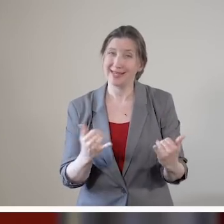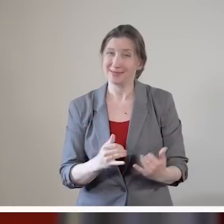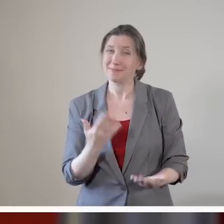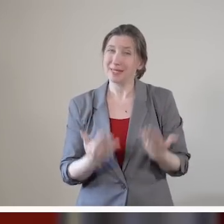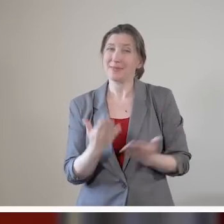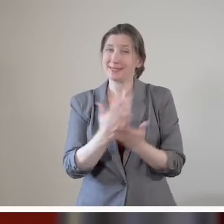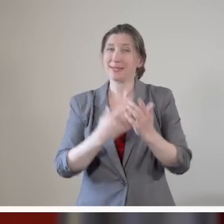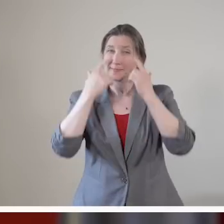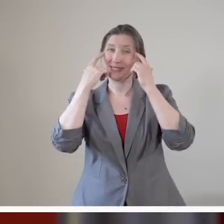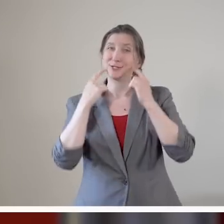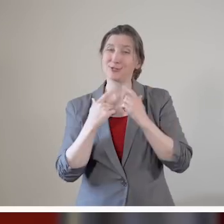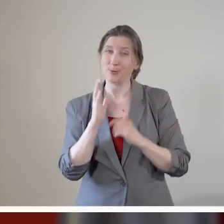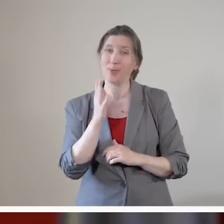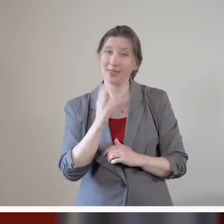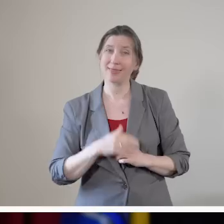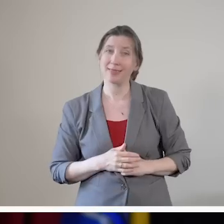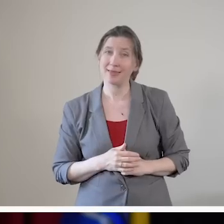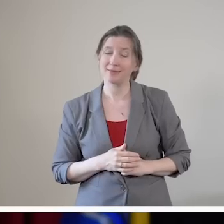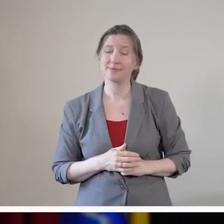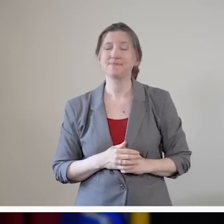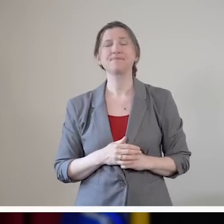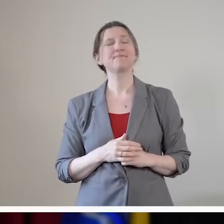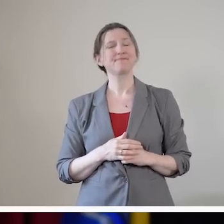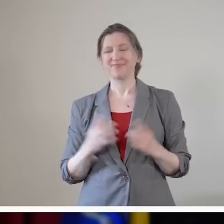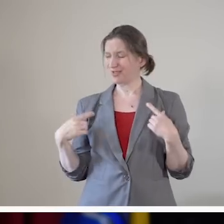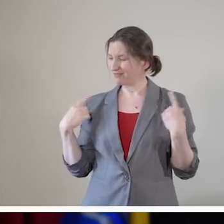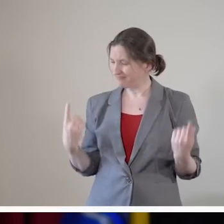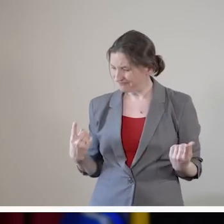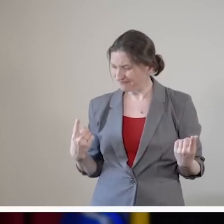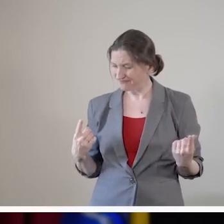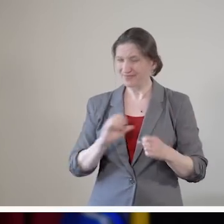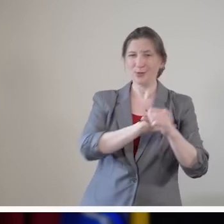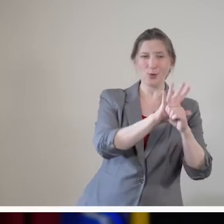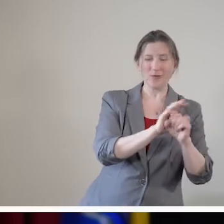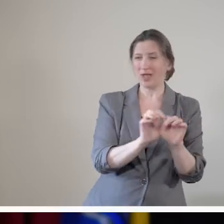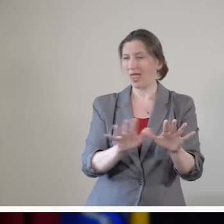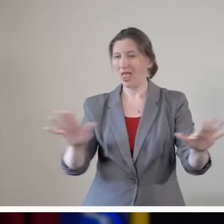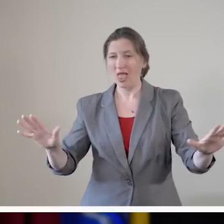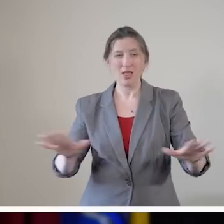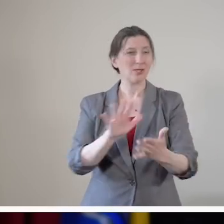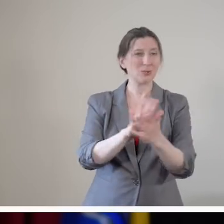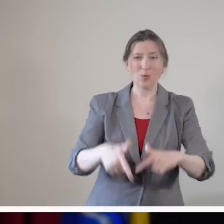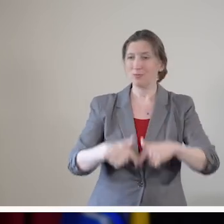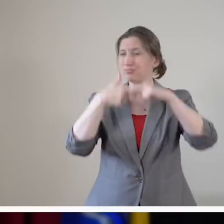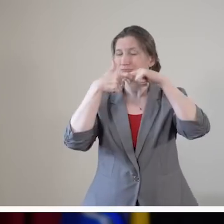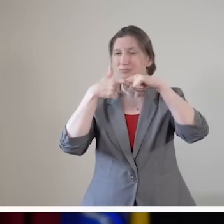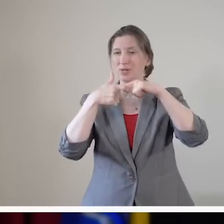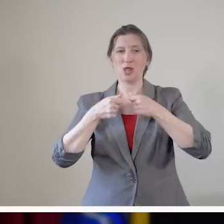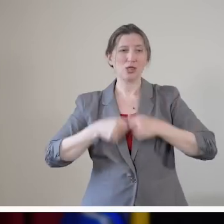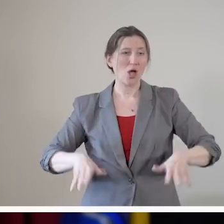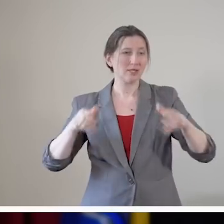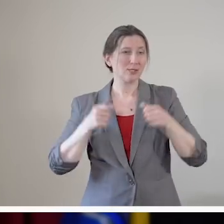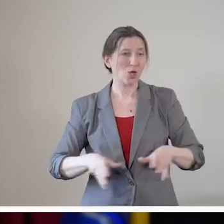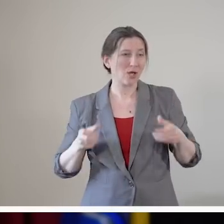sure there will still be tears. But perhaps all that we lost is a perfect reminder of all that